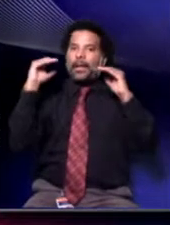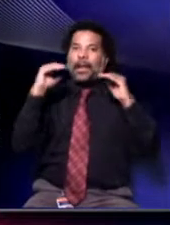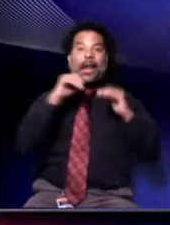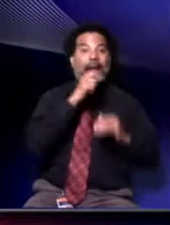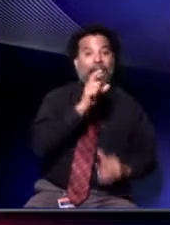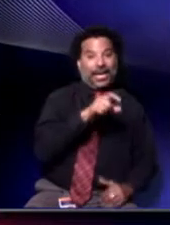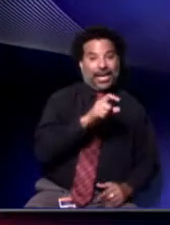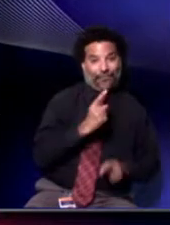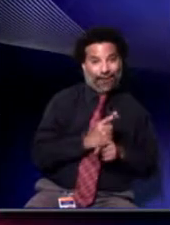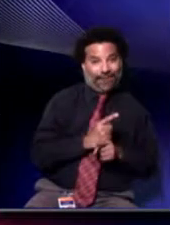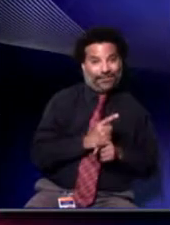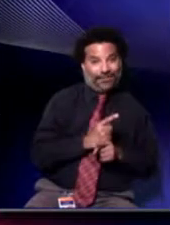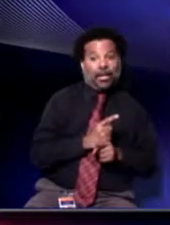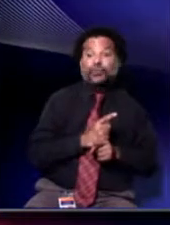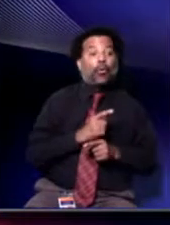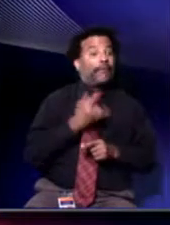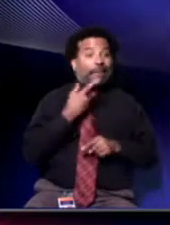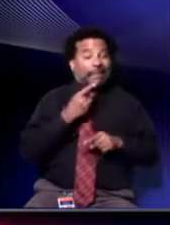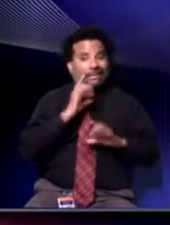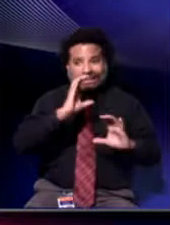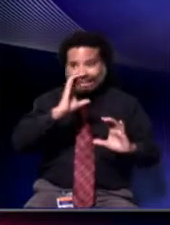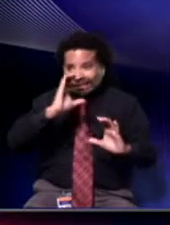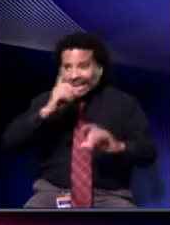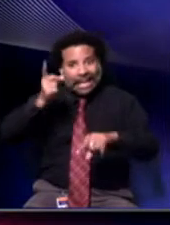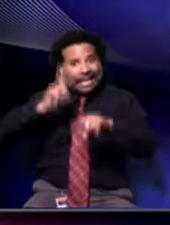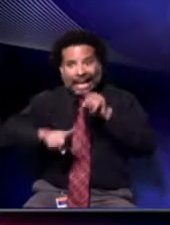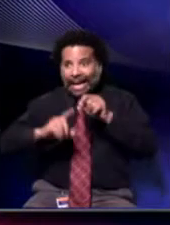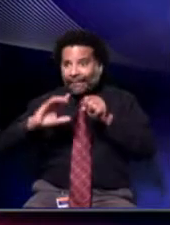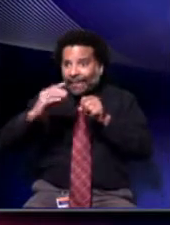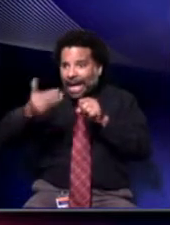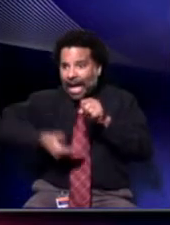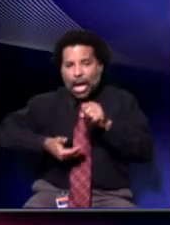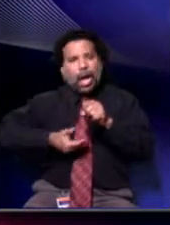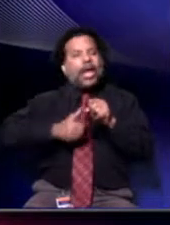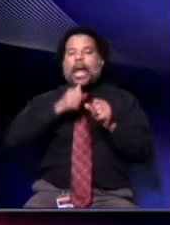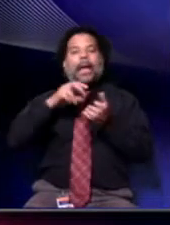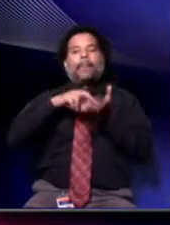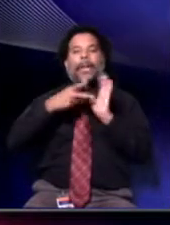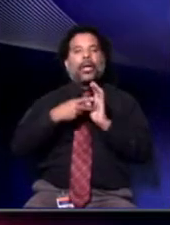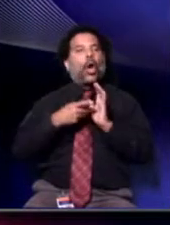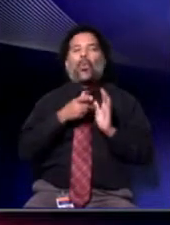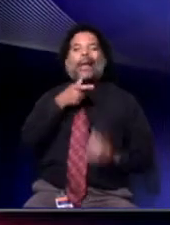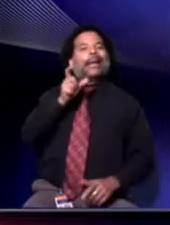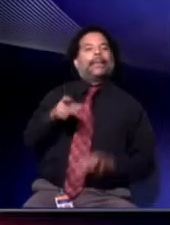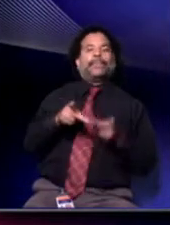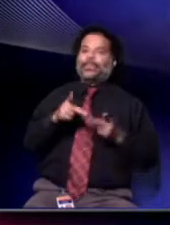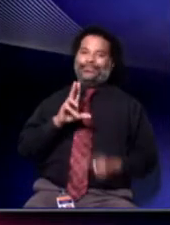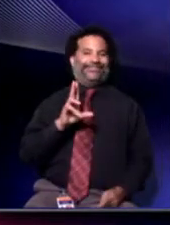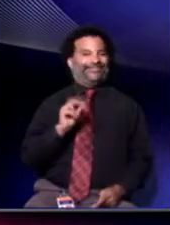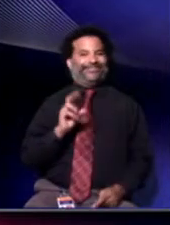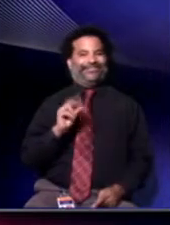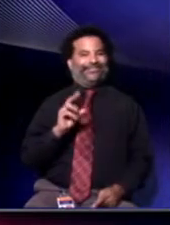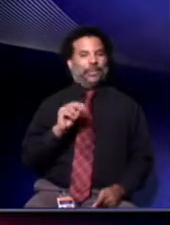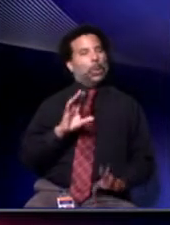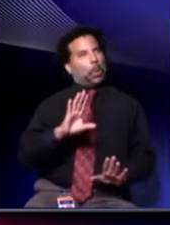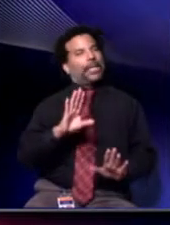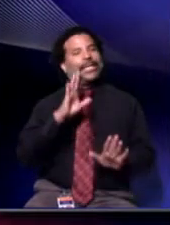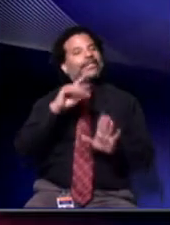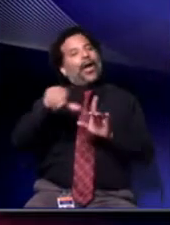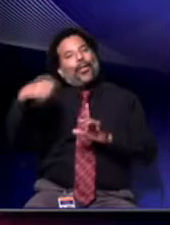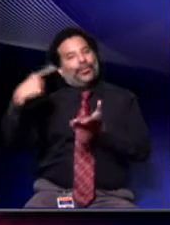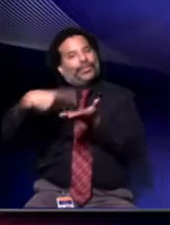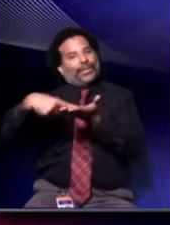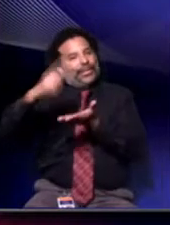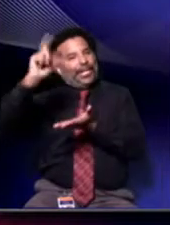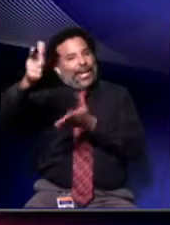Right? So just because you can't fill it doesn't mean you don't need it, but that's a philosophical statement. Look, they're clapping over